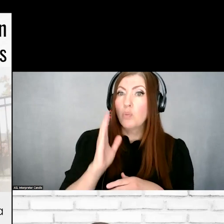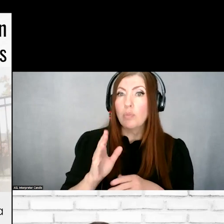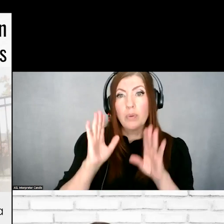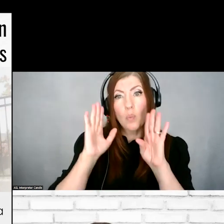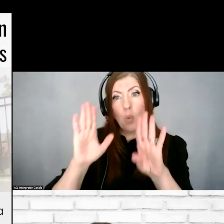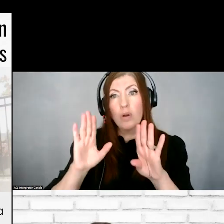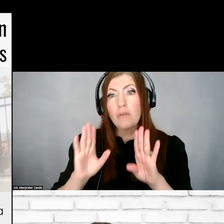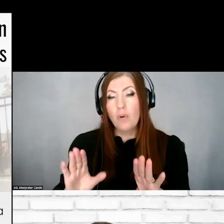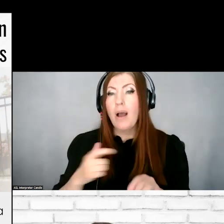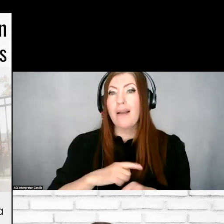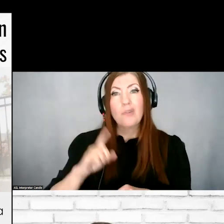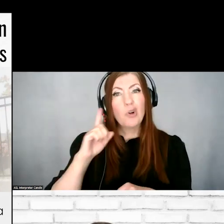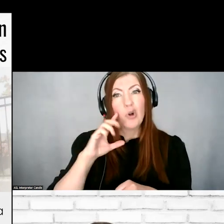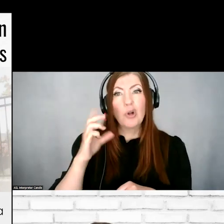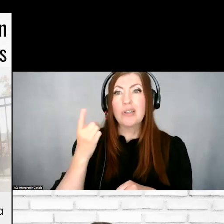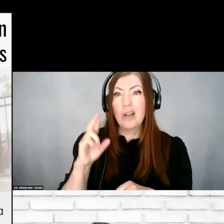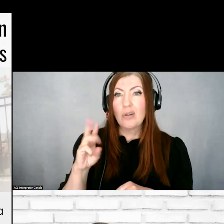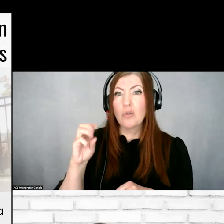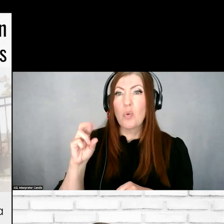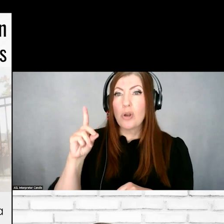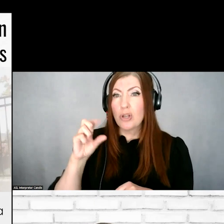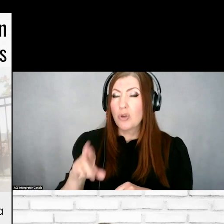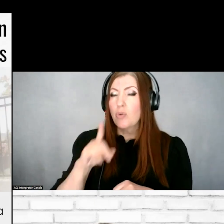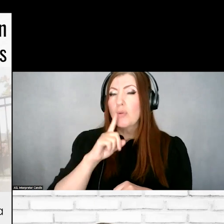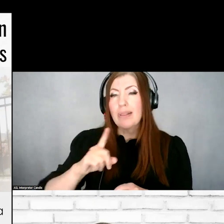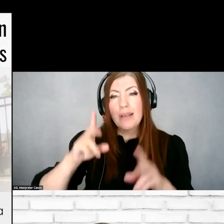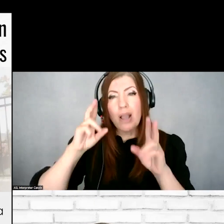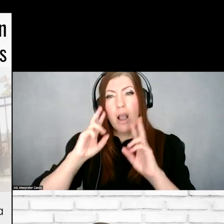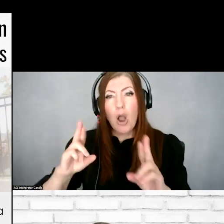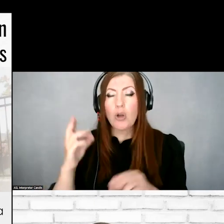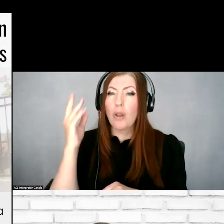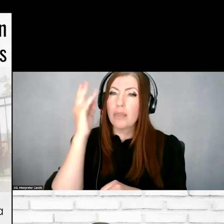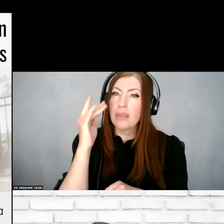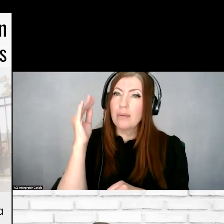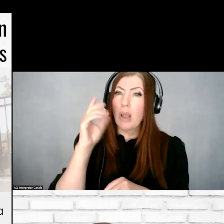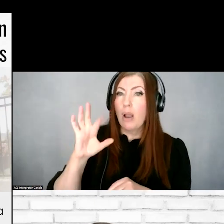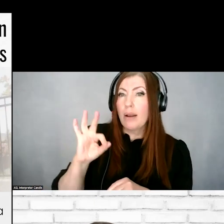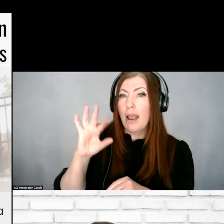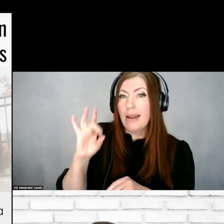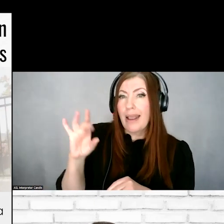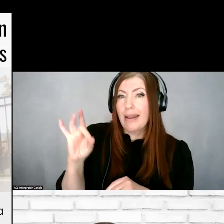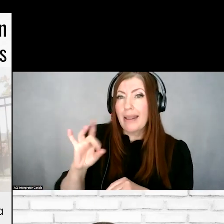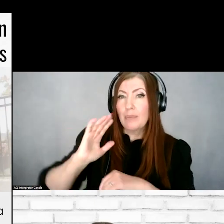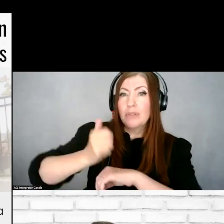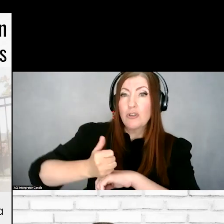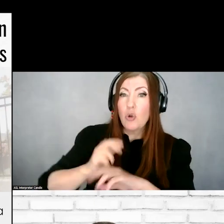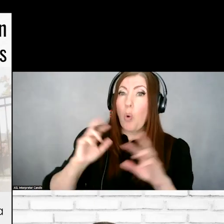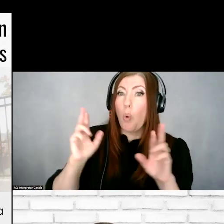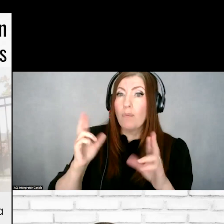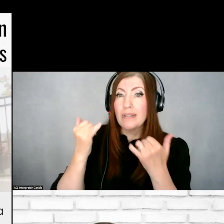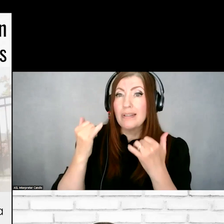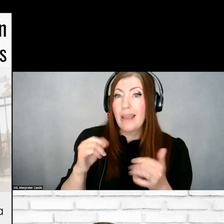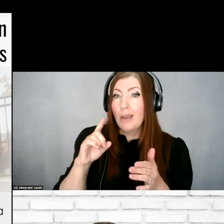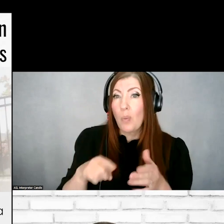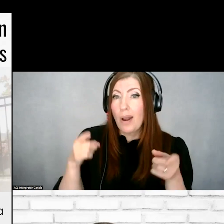wonderful, because I have heard Dr. Warrior, and it is such phenomenal. And when we think about 988 implementation, hopefully today what has happened is